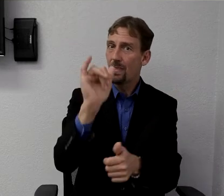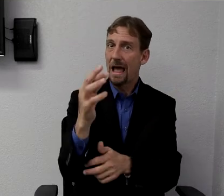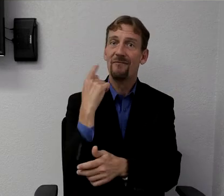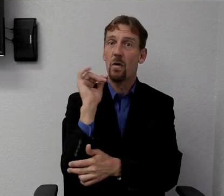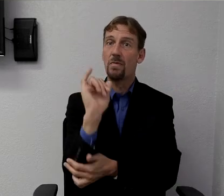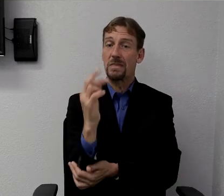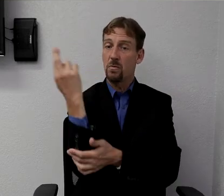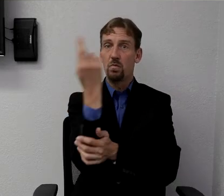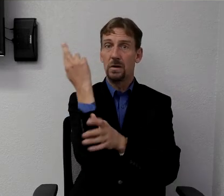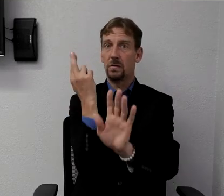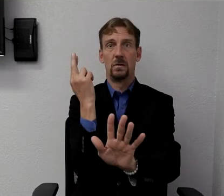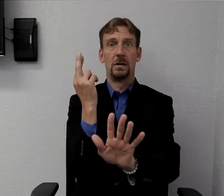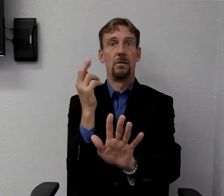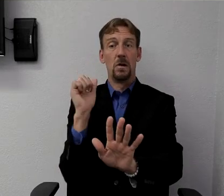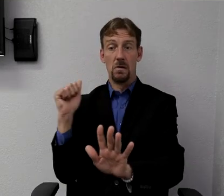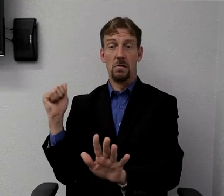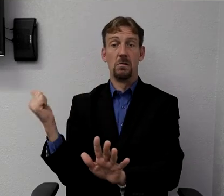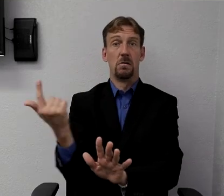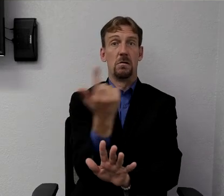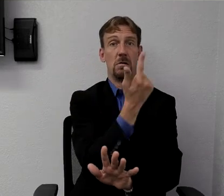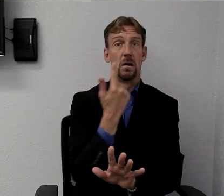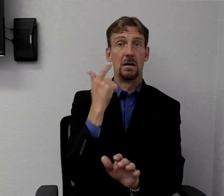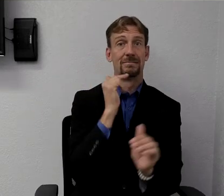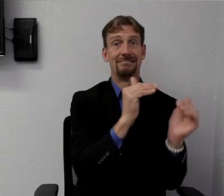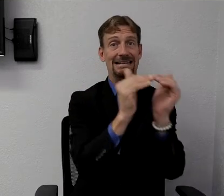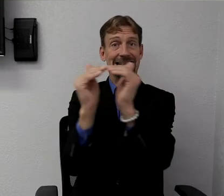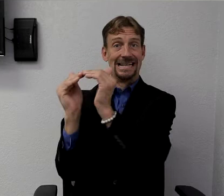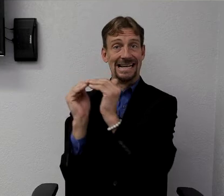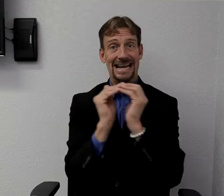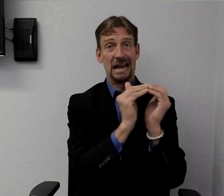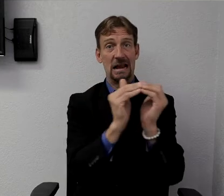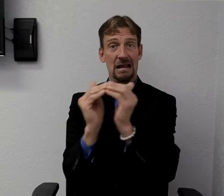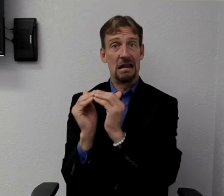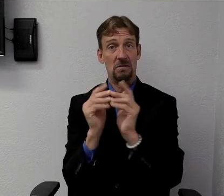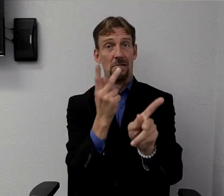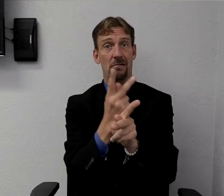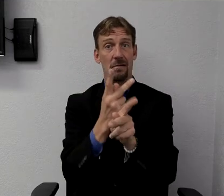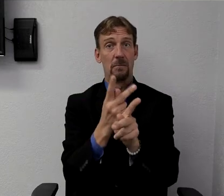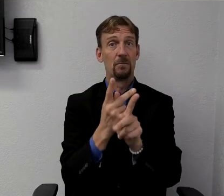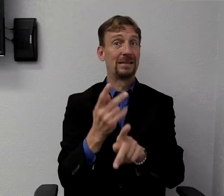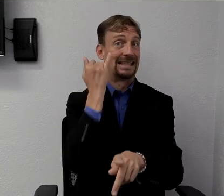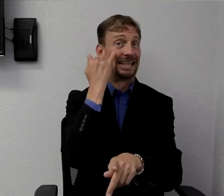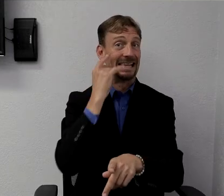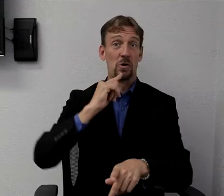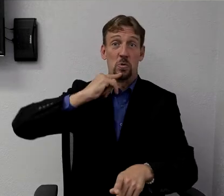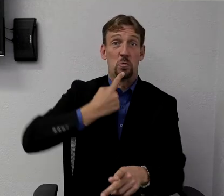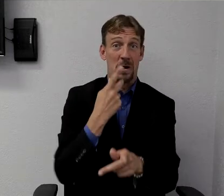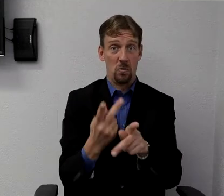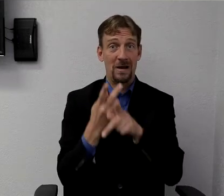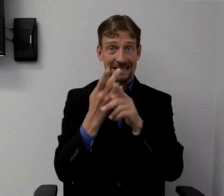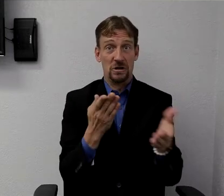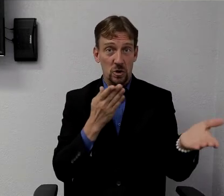treated, the same, that they would be eligible for critical care services that they would normally be